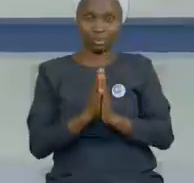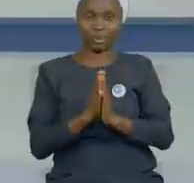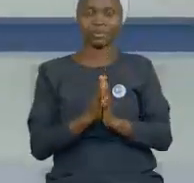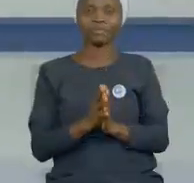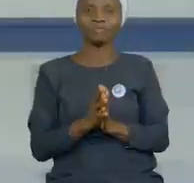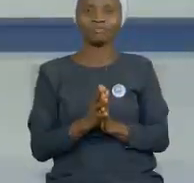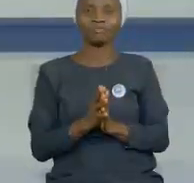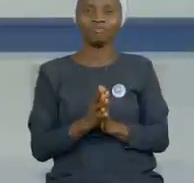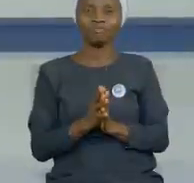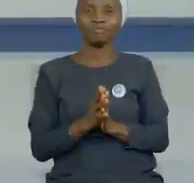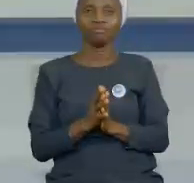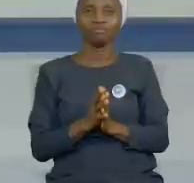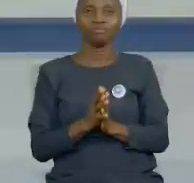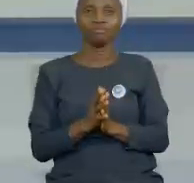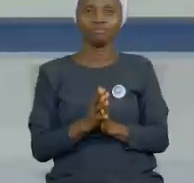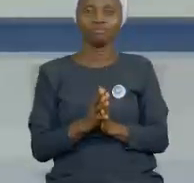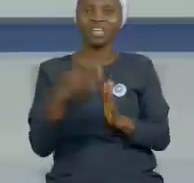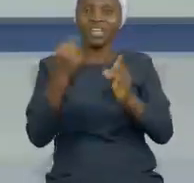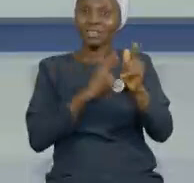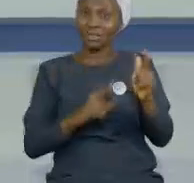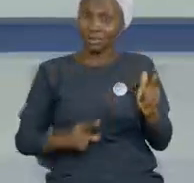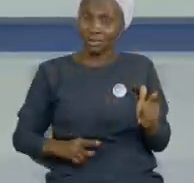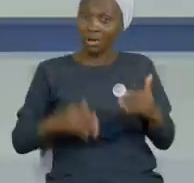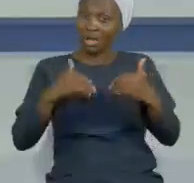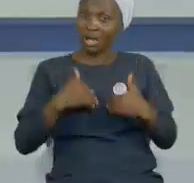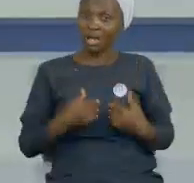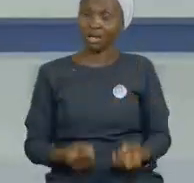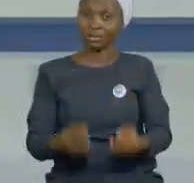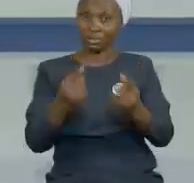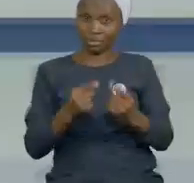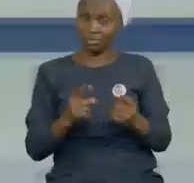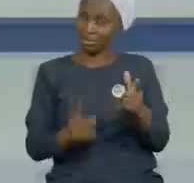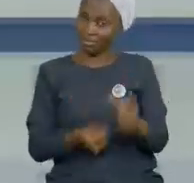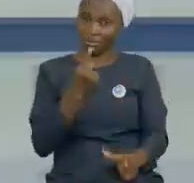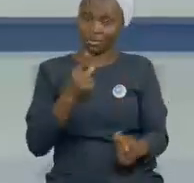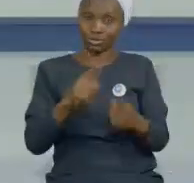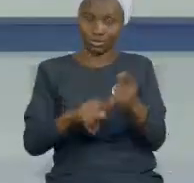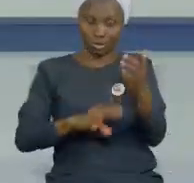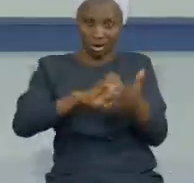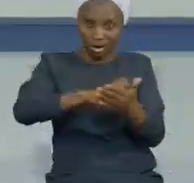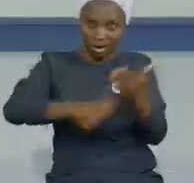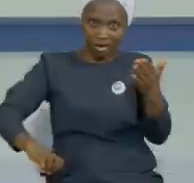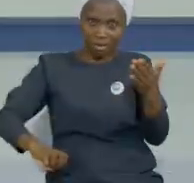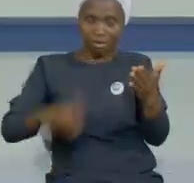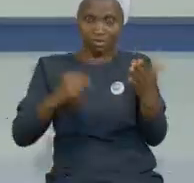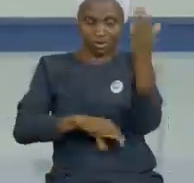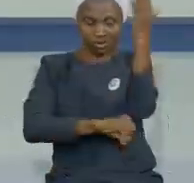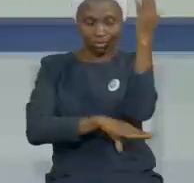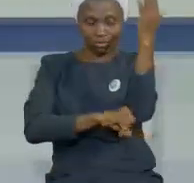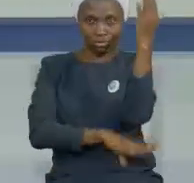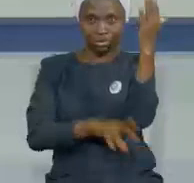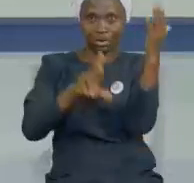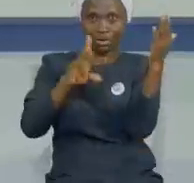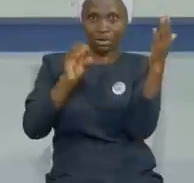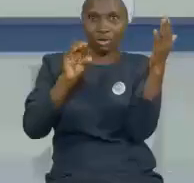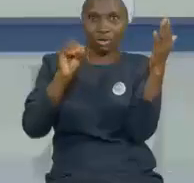closed. The Lord has come, first of all, to dig the root of sin and the source